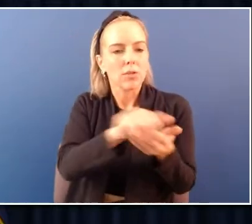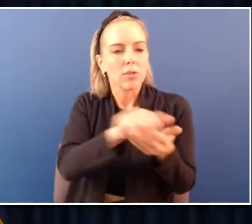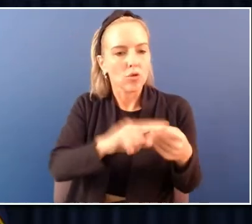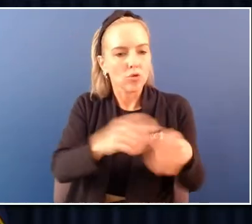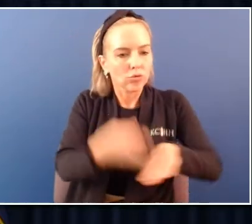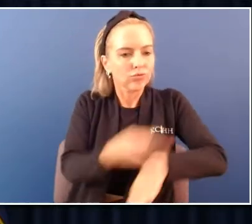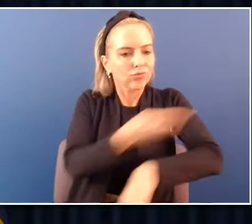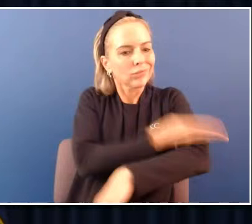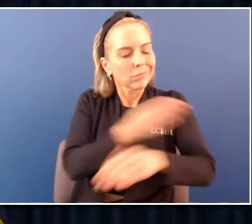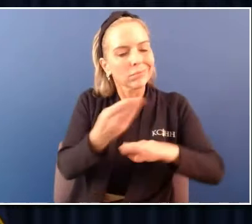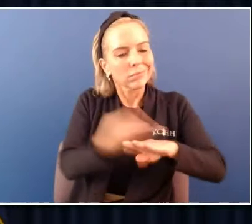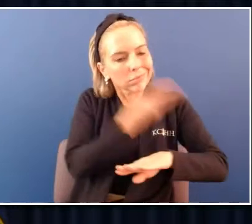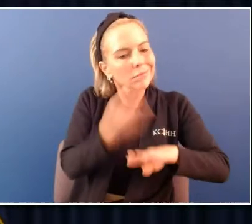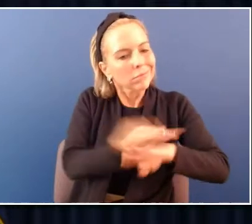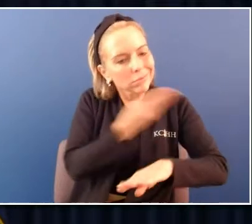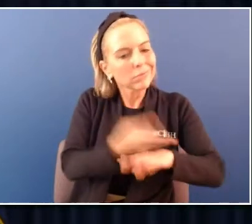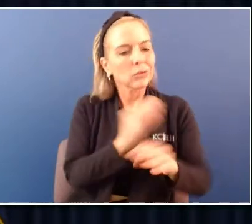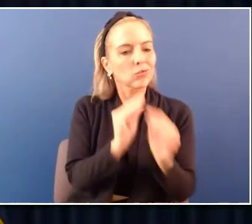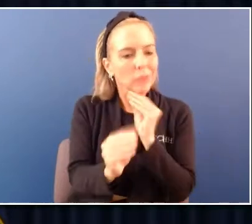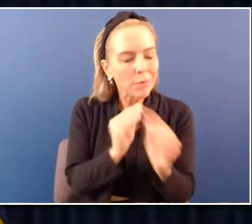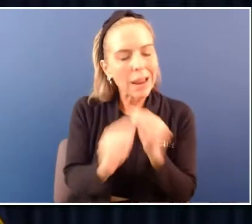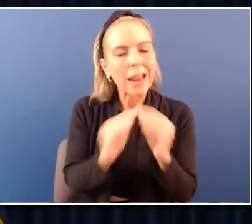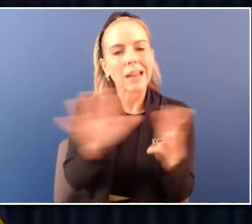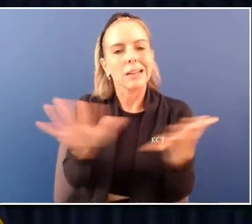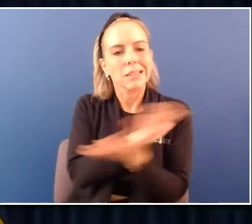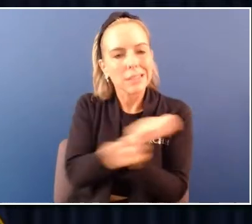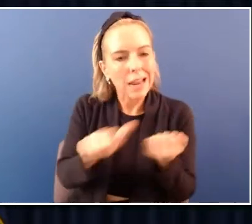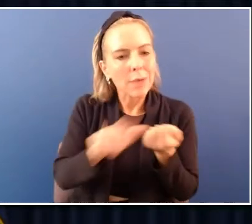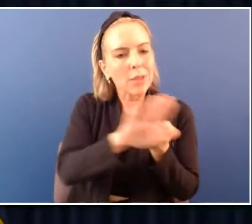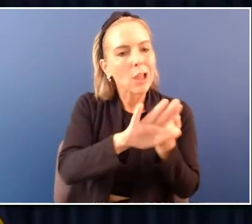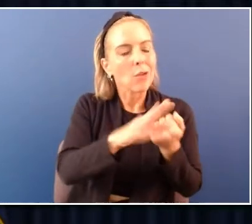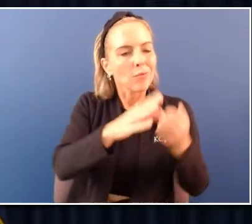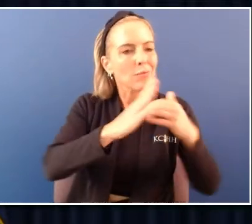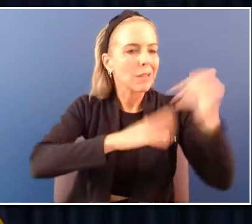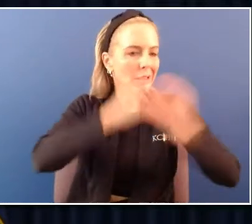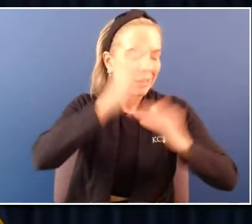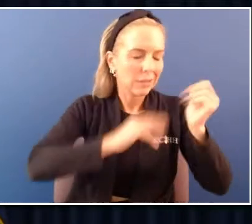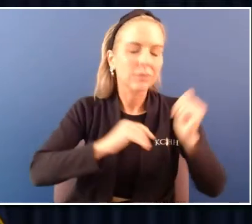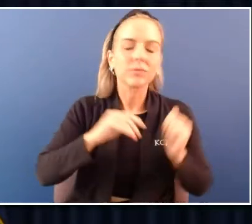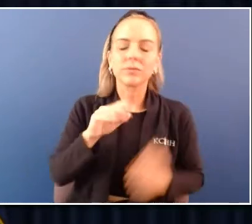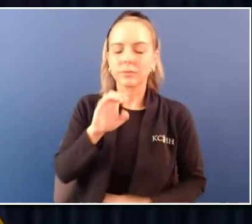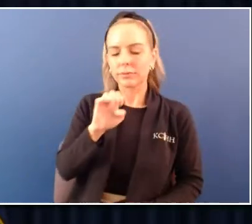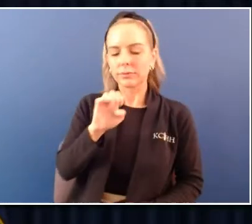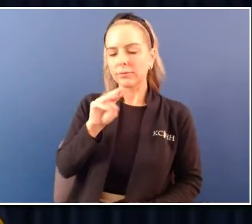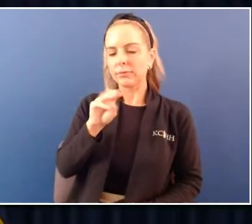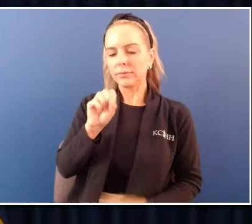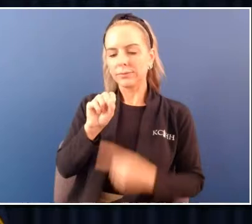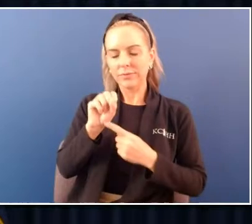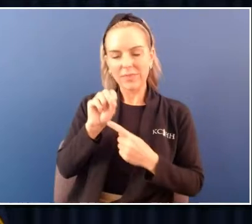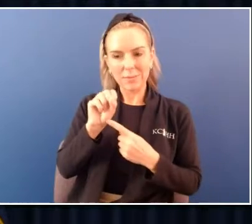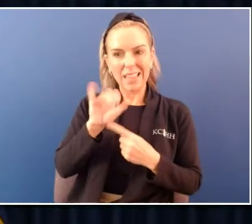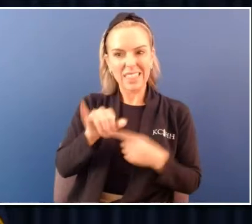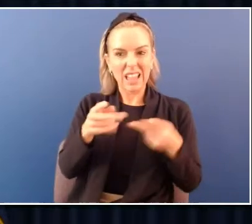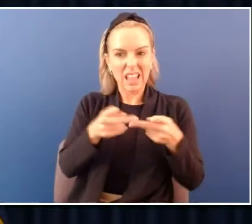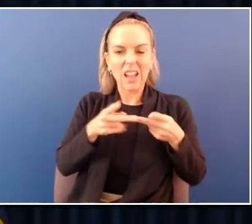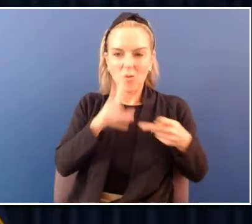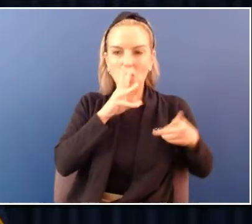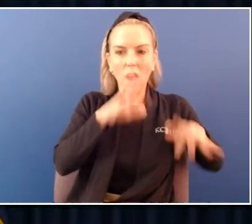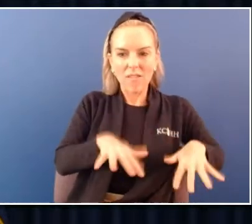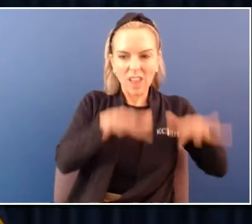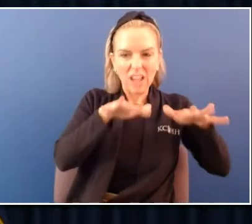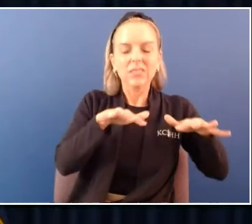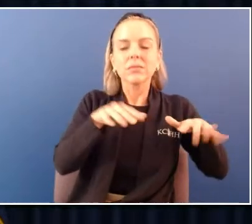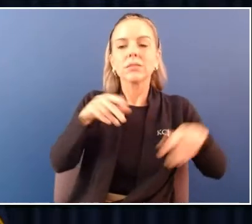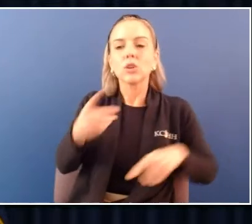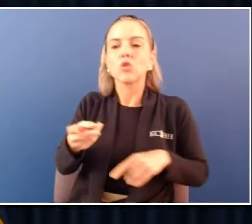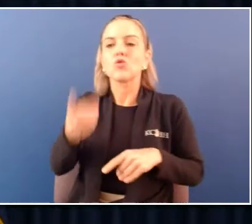County repair damaged infrastructure. But the EMS station, which was flooded, and 2 ambulances that had been